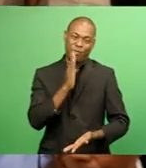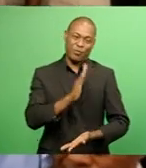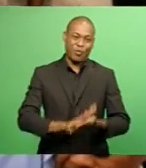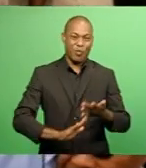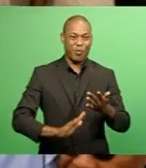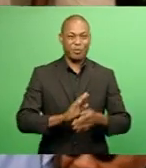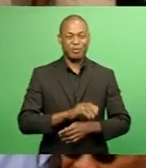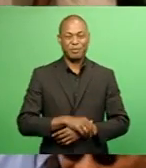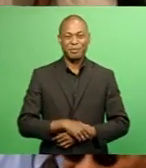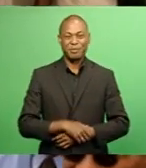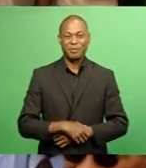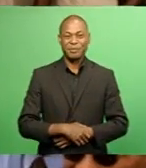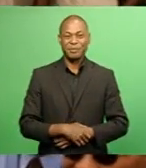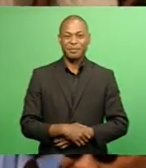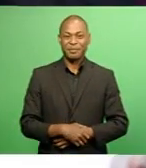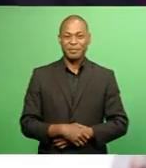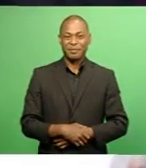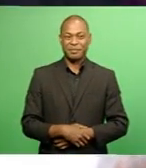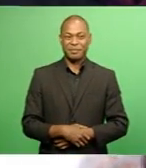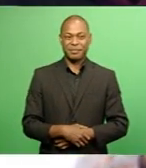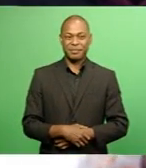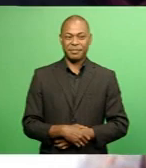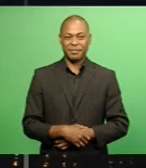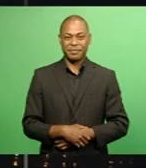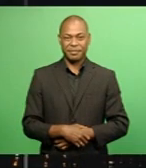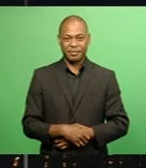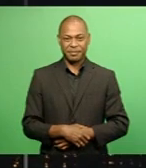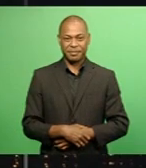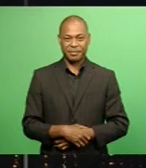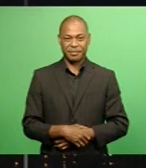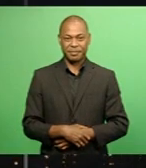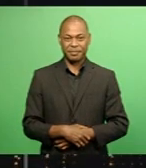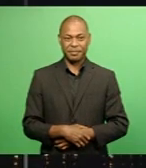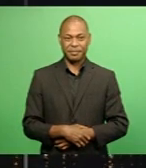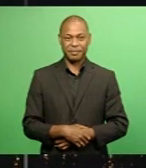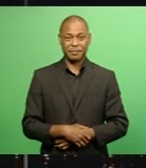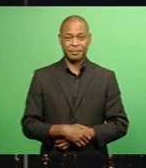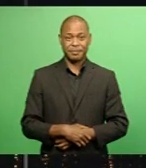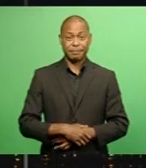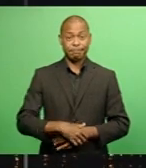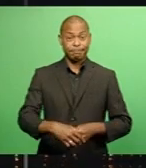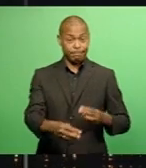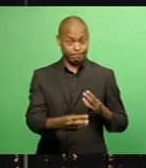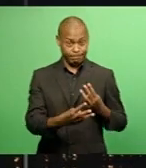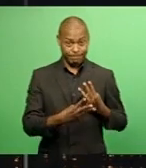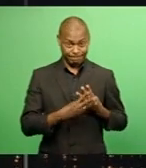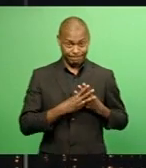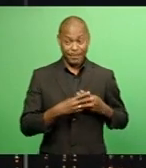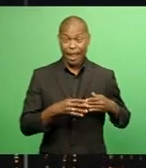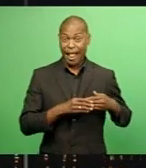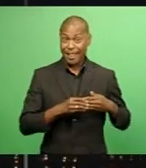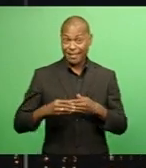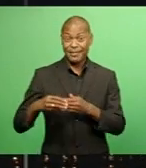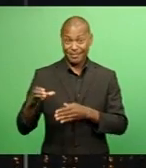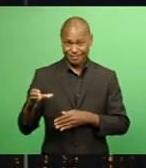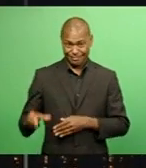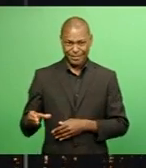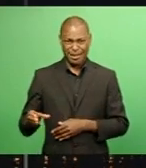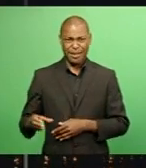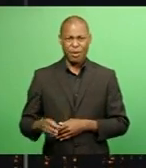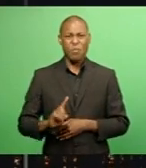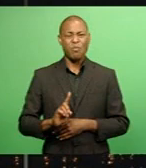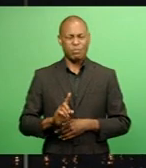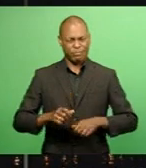facilities. Sainiani Mboila, FBC News. Social Democratic Liberal Party leader William Ngavoka